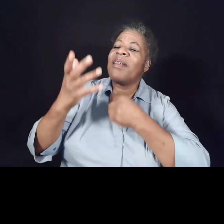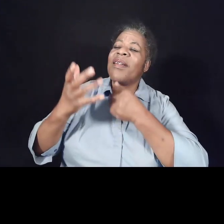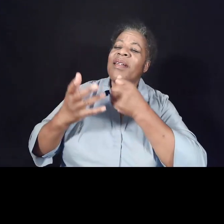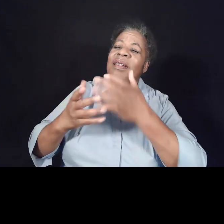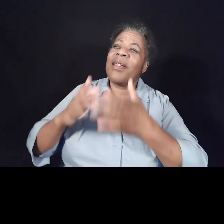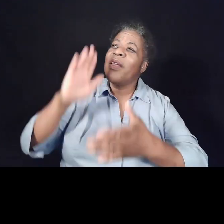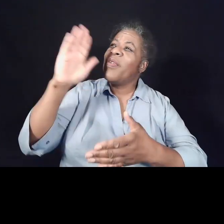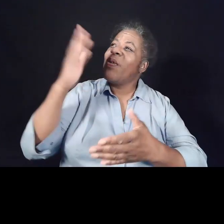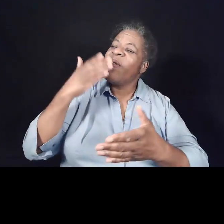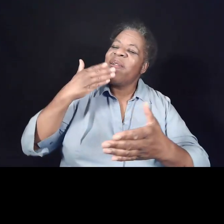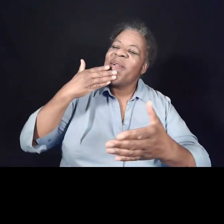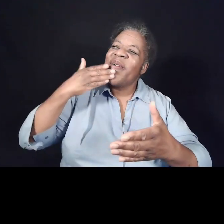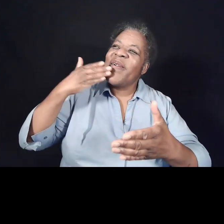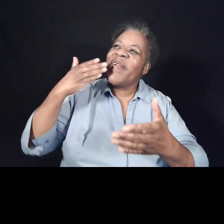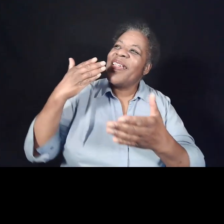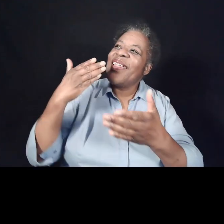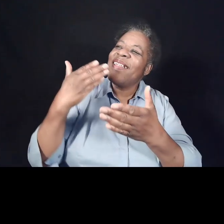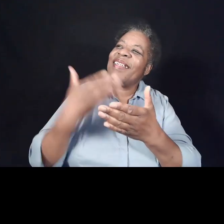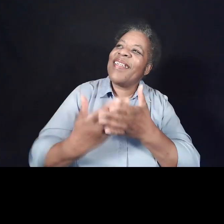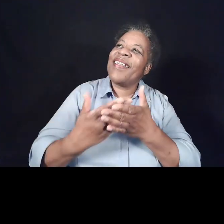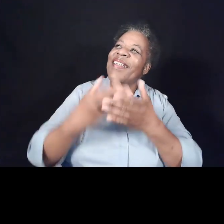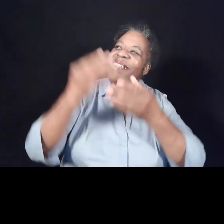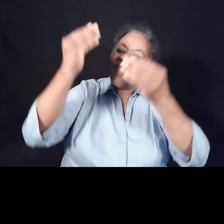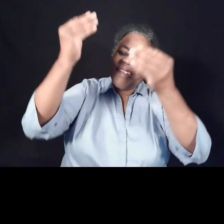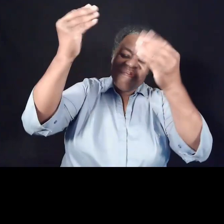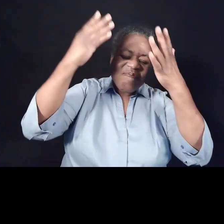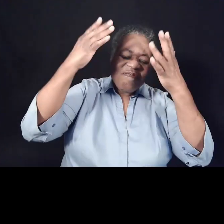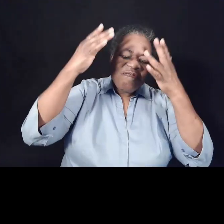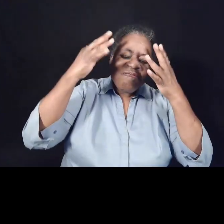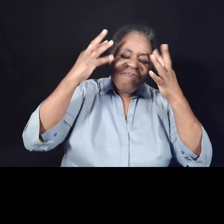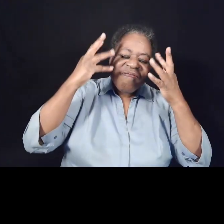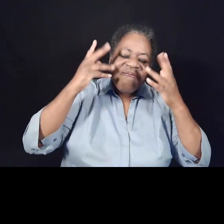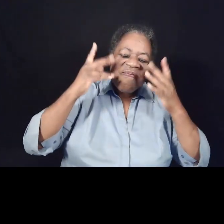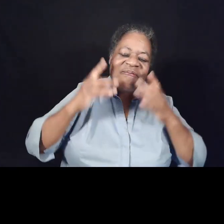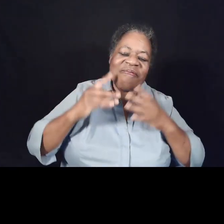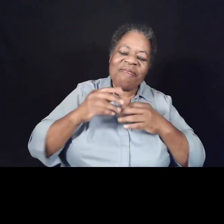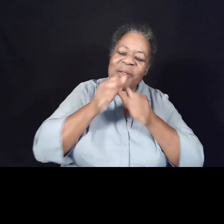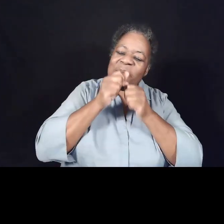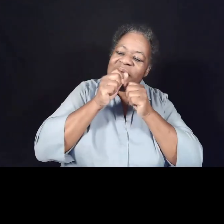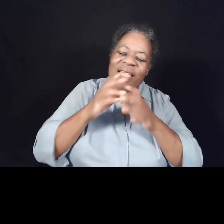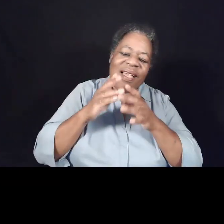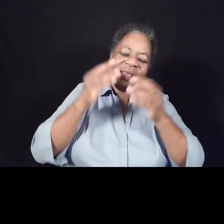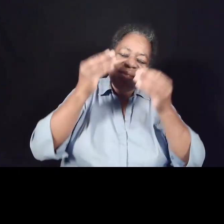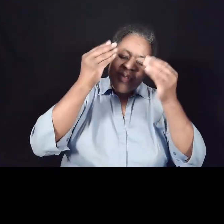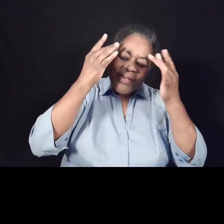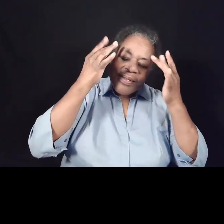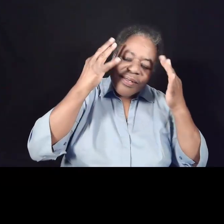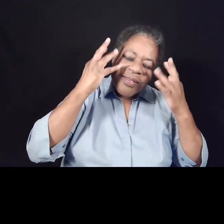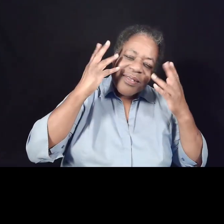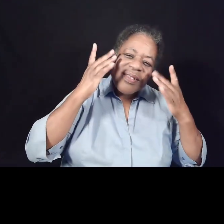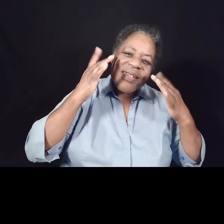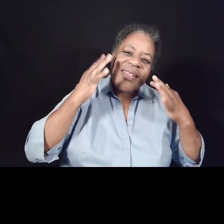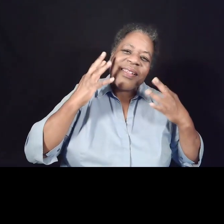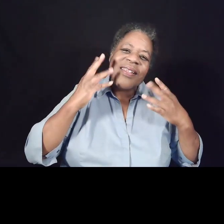Your goodness is running after, it's running after me.